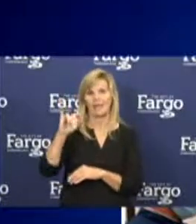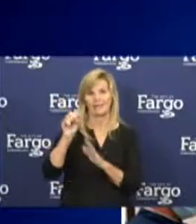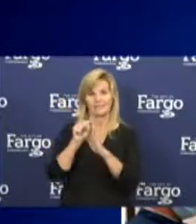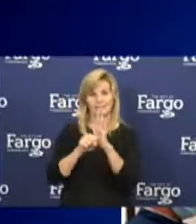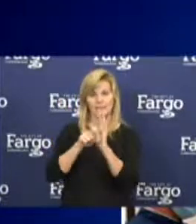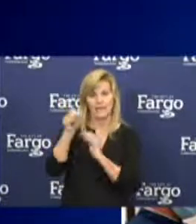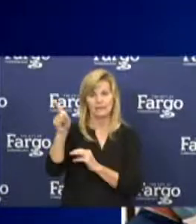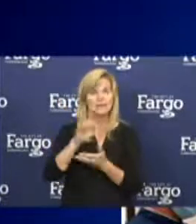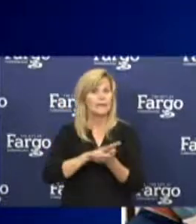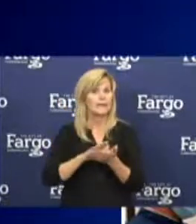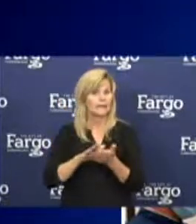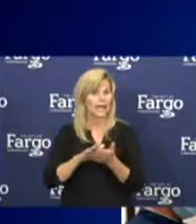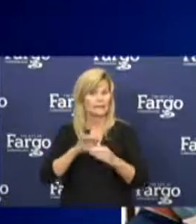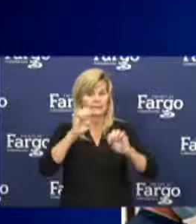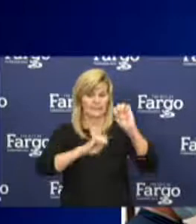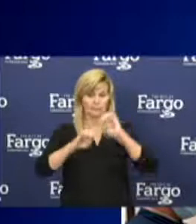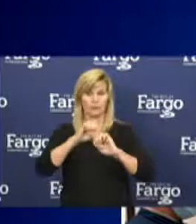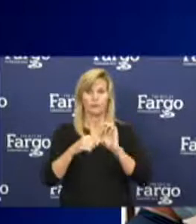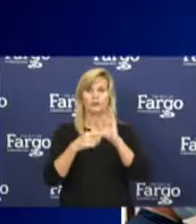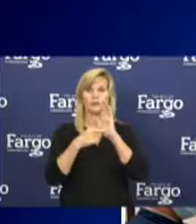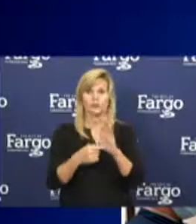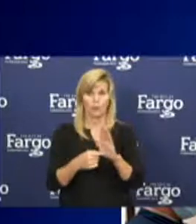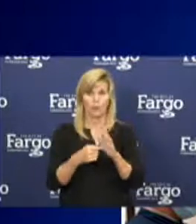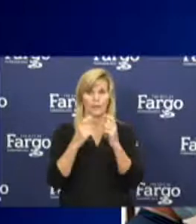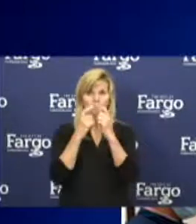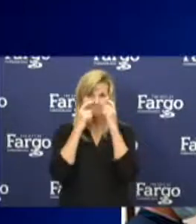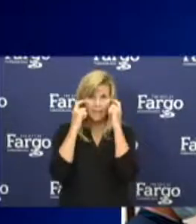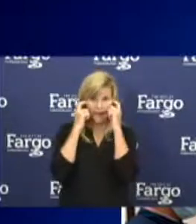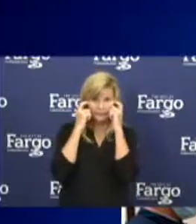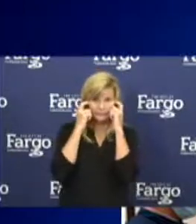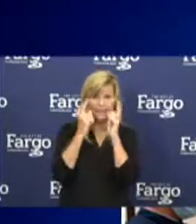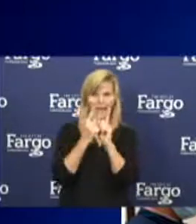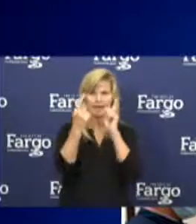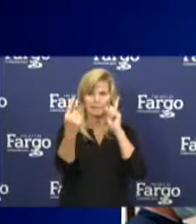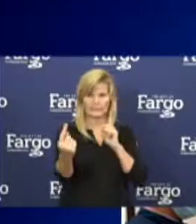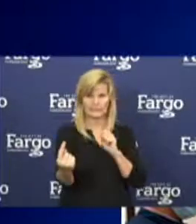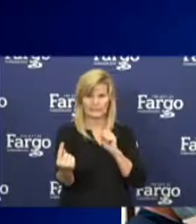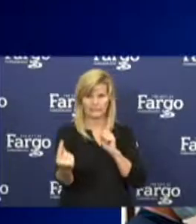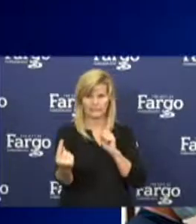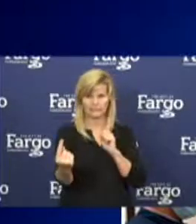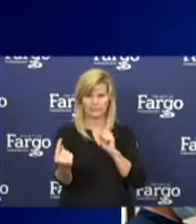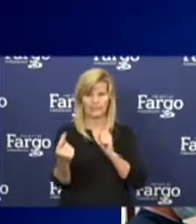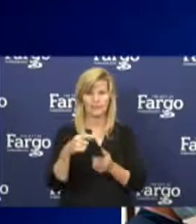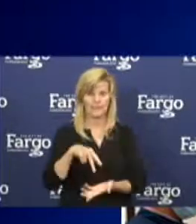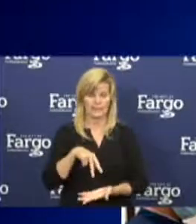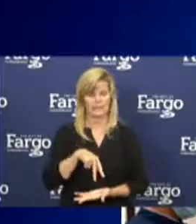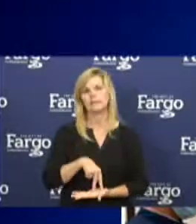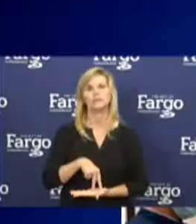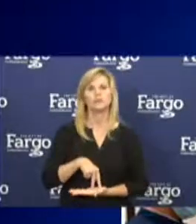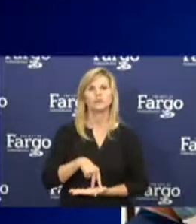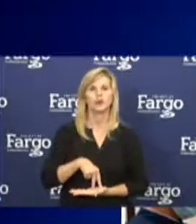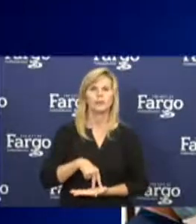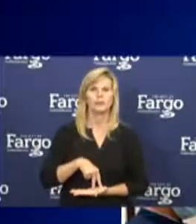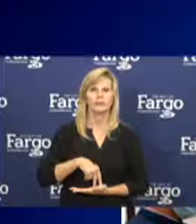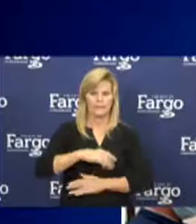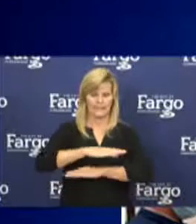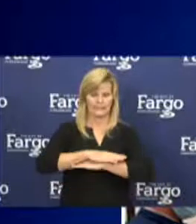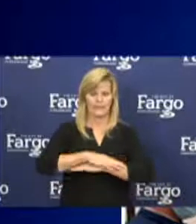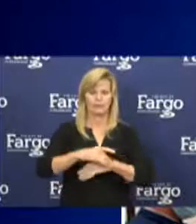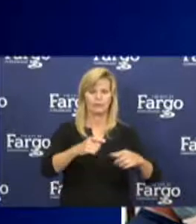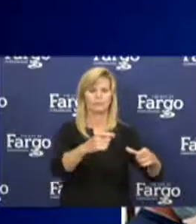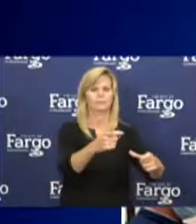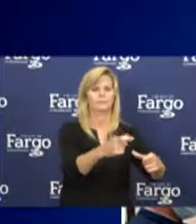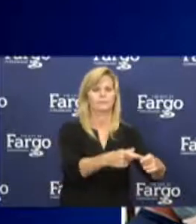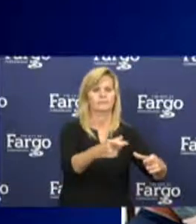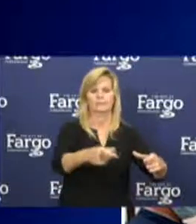did a nice experiment showing both the effects of masking and distancing. He stood in front of a table where he had Petri dishes